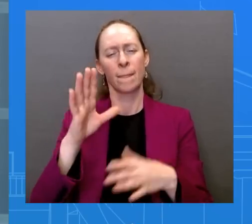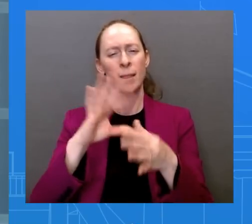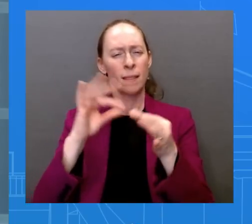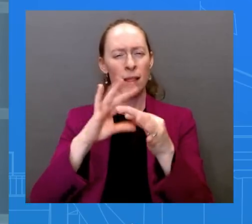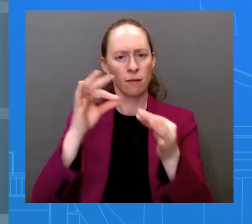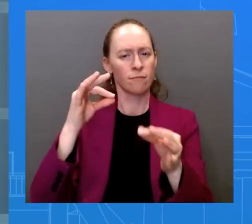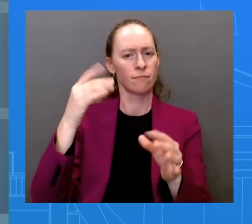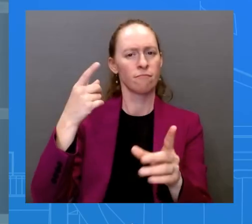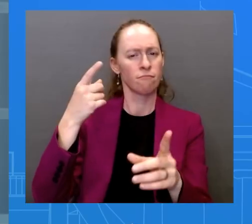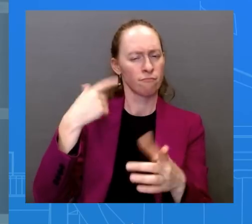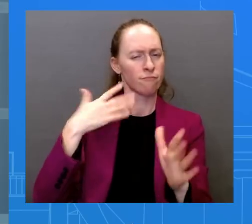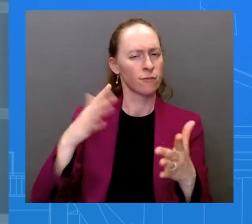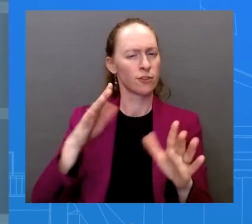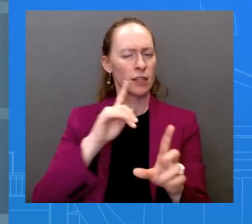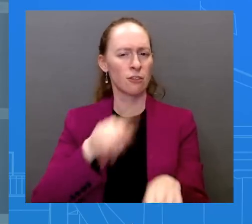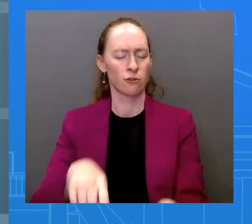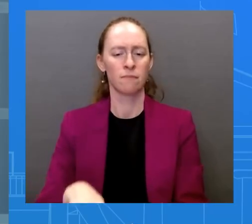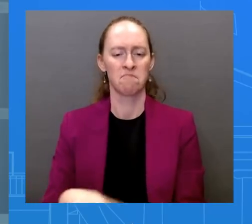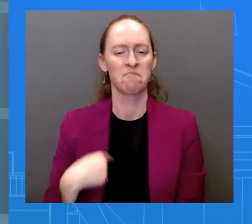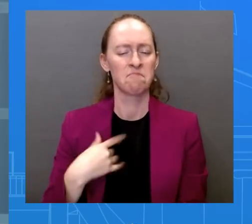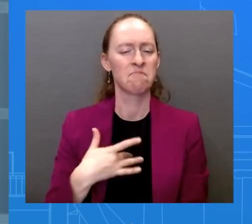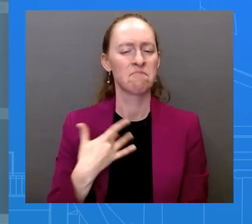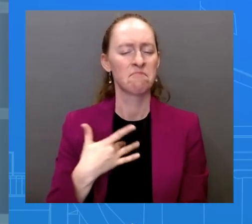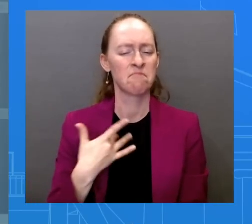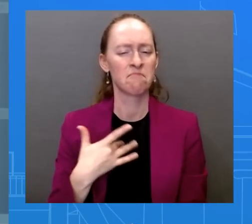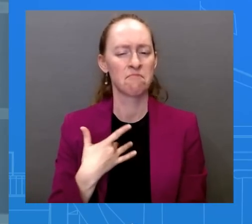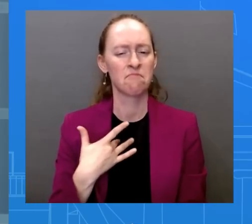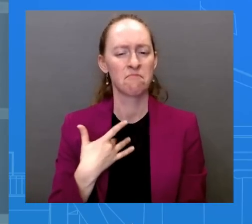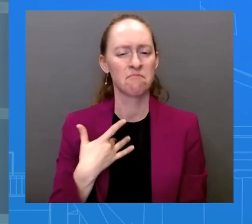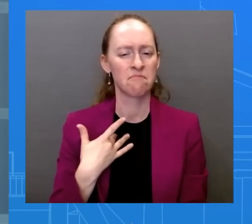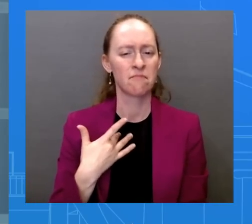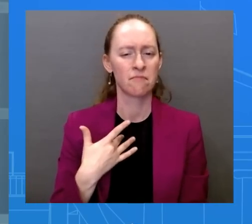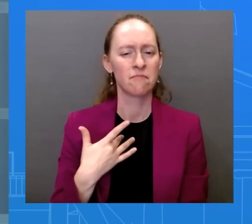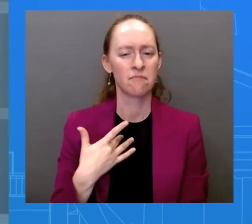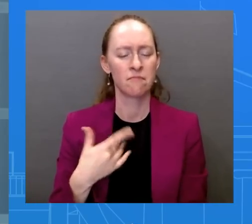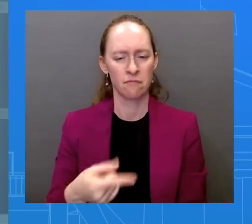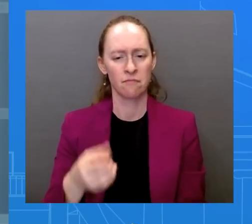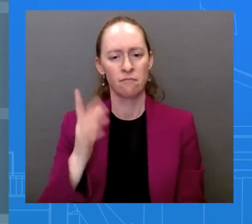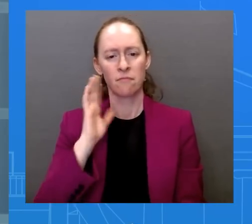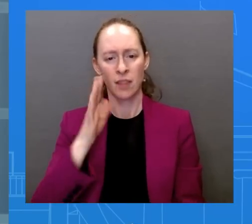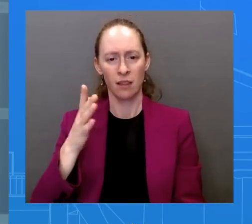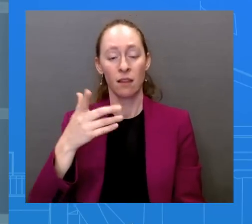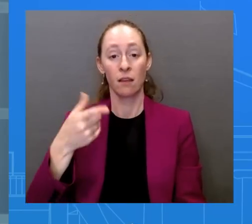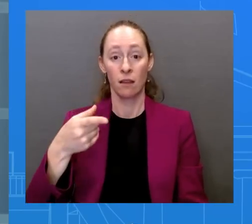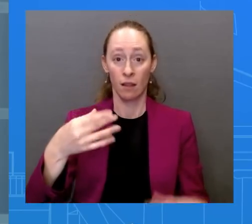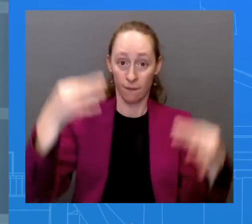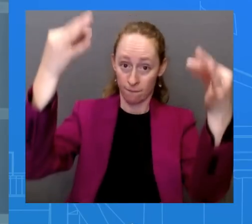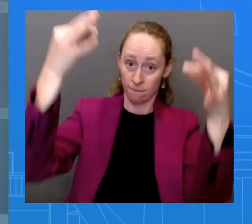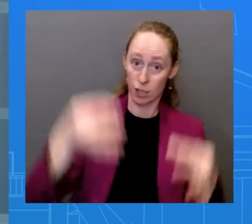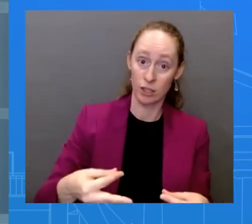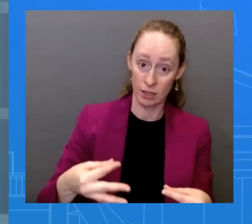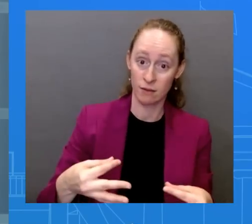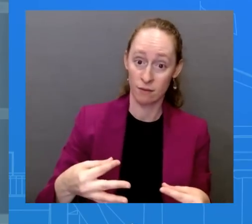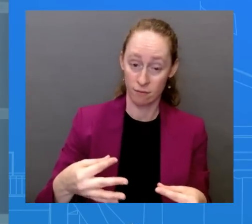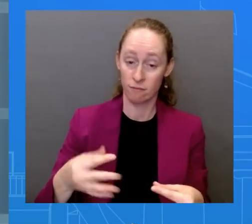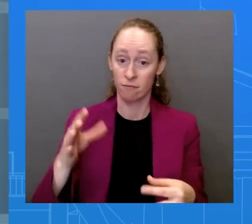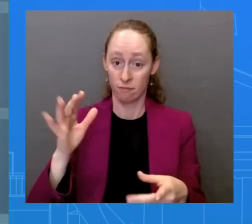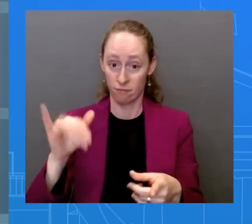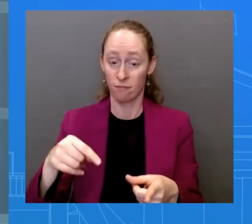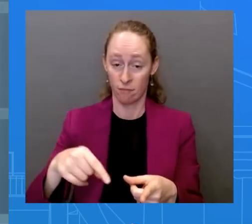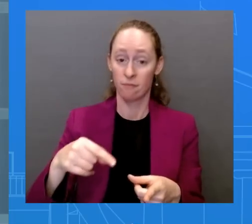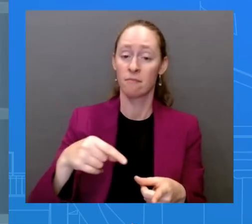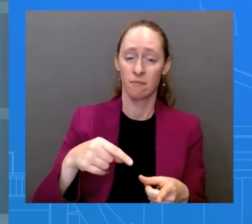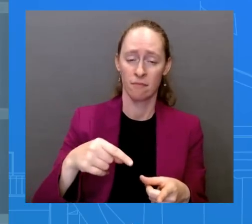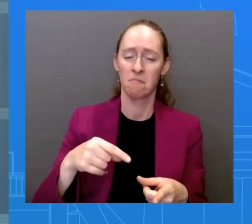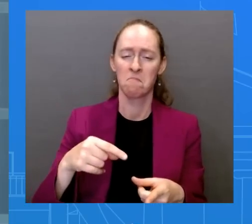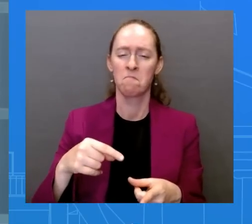We believe that this could be averted. This is not the first time that we are in a position where, we're talking about the CR. It was